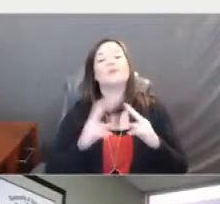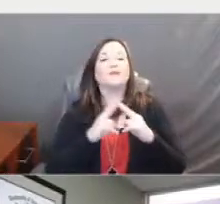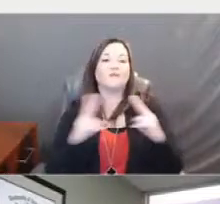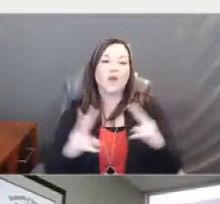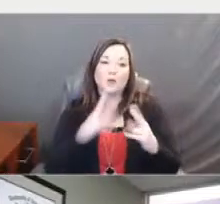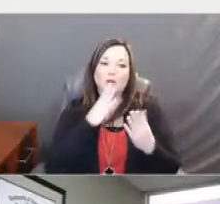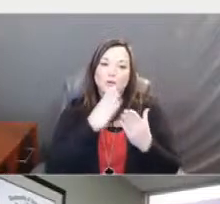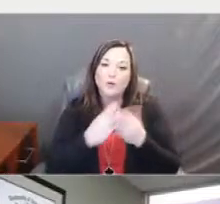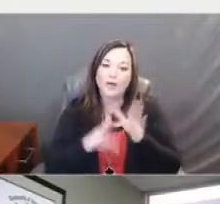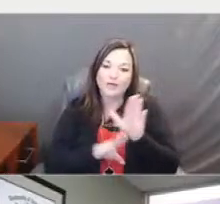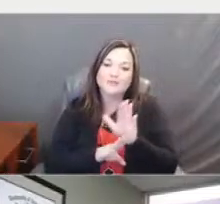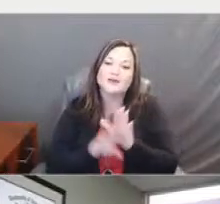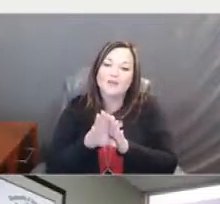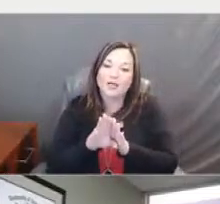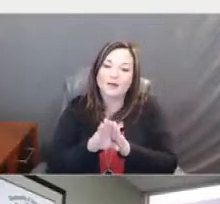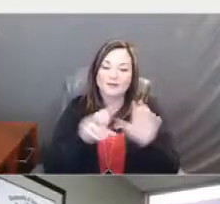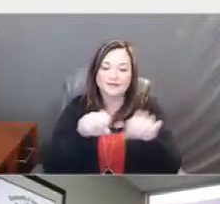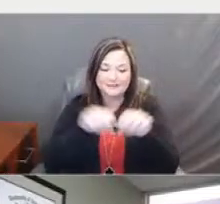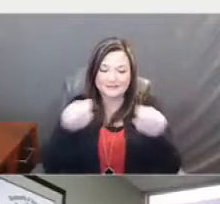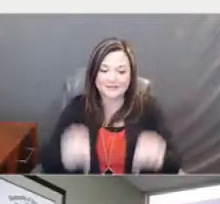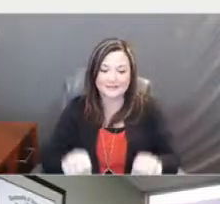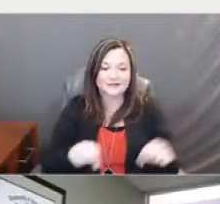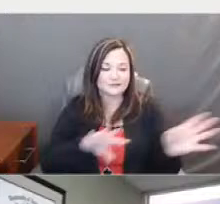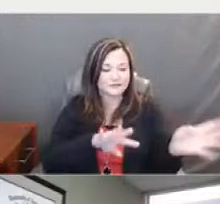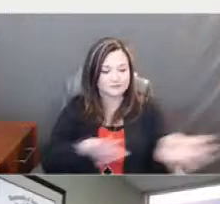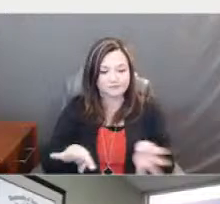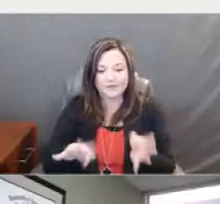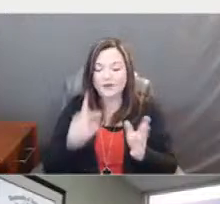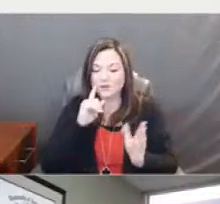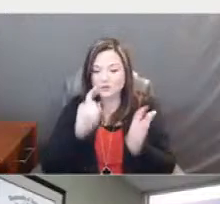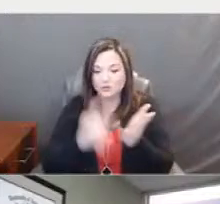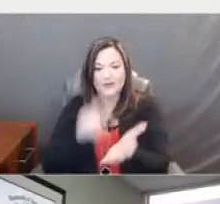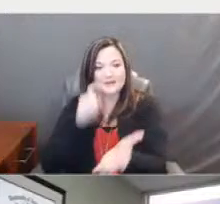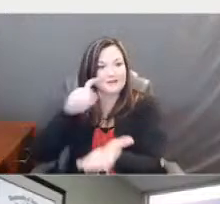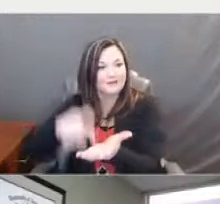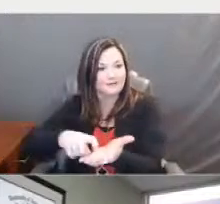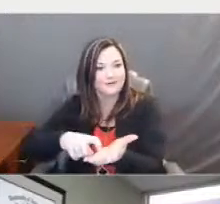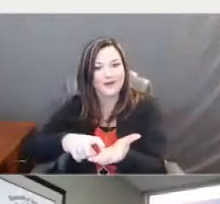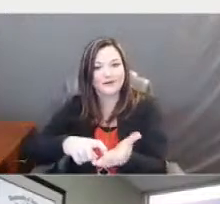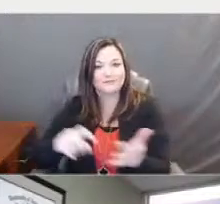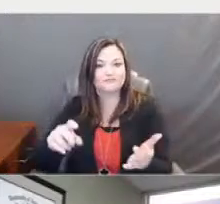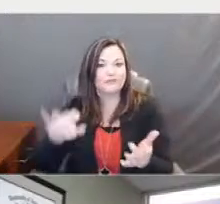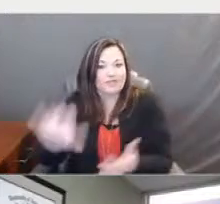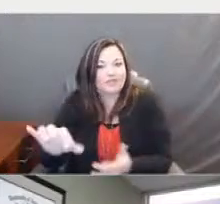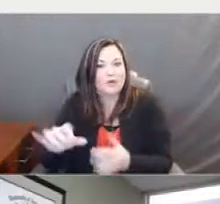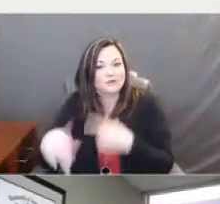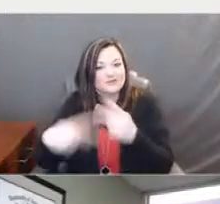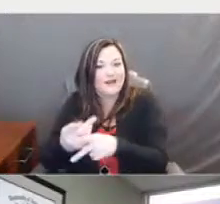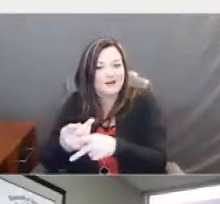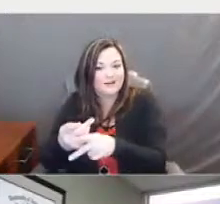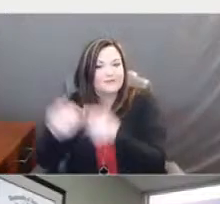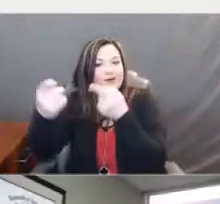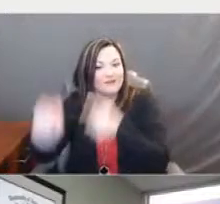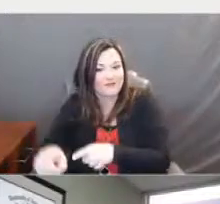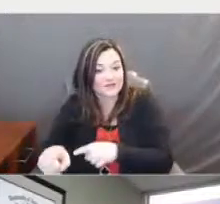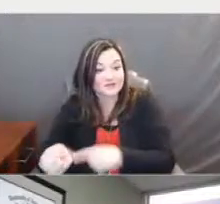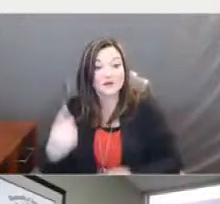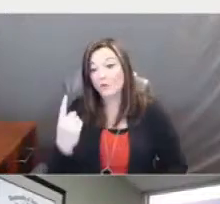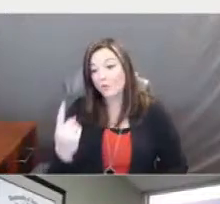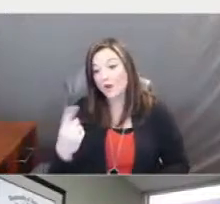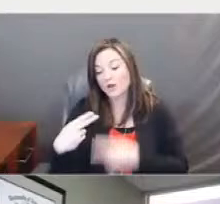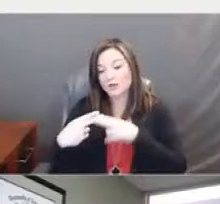well-developed mechanisms or systems in place to detect those adverse events. One of them is called